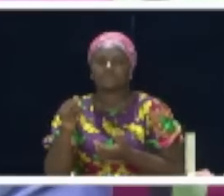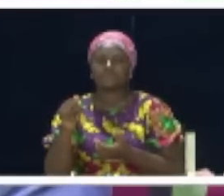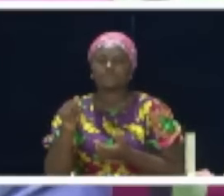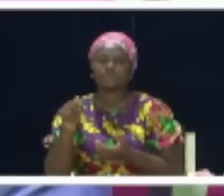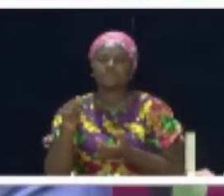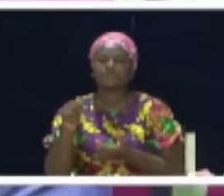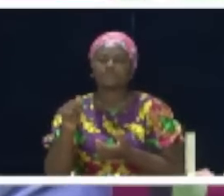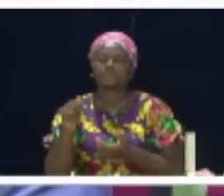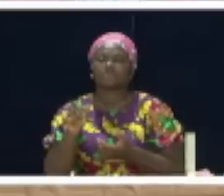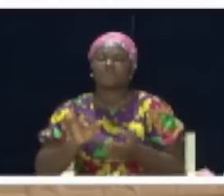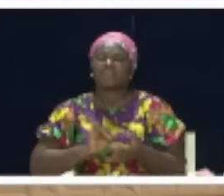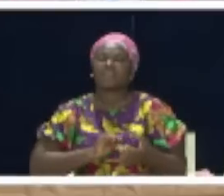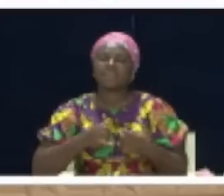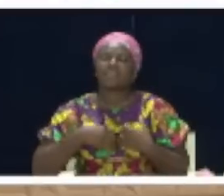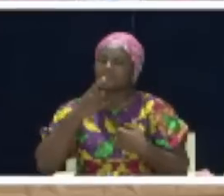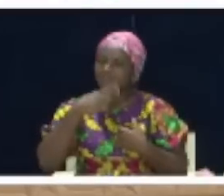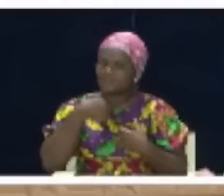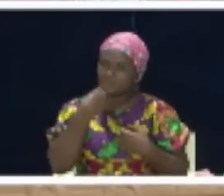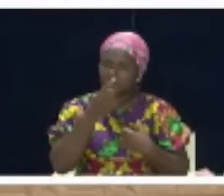I've told you,